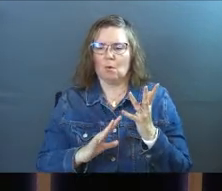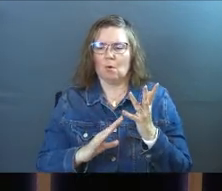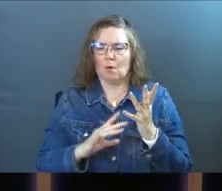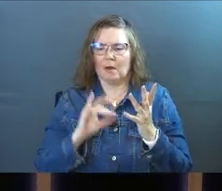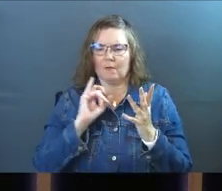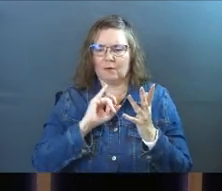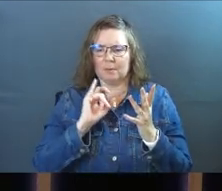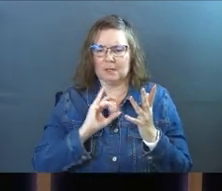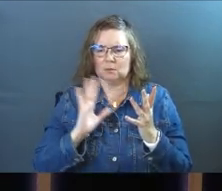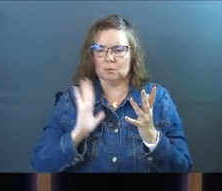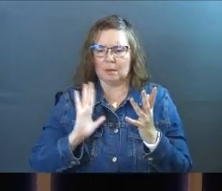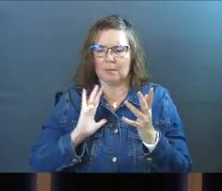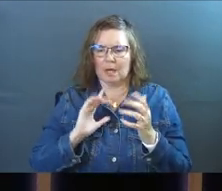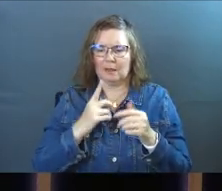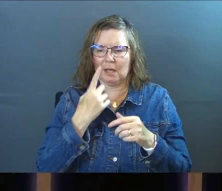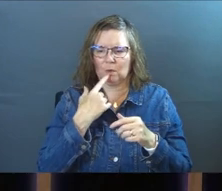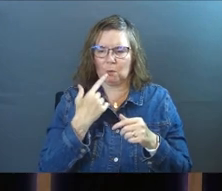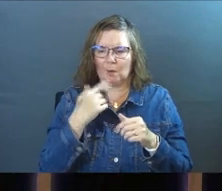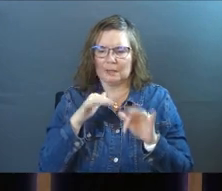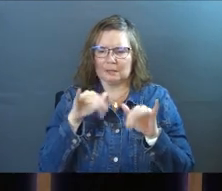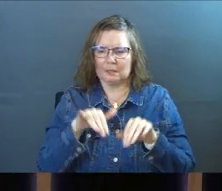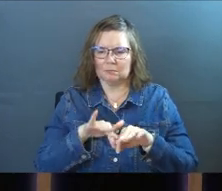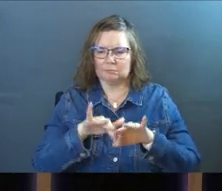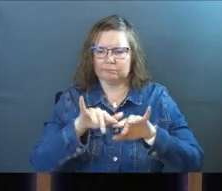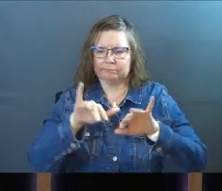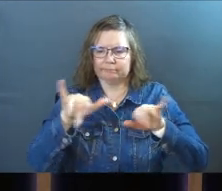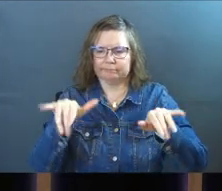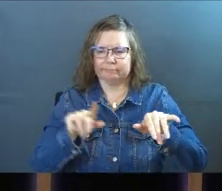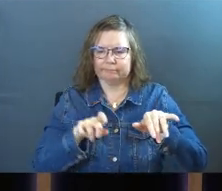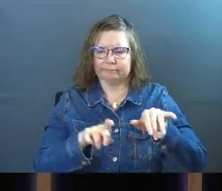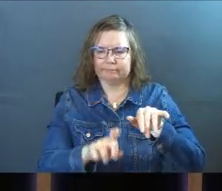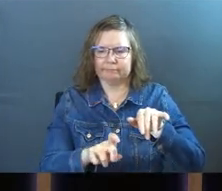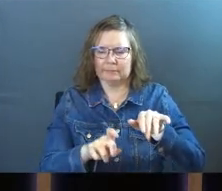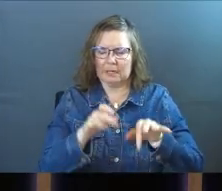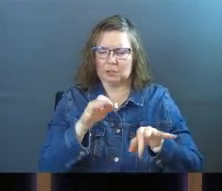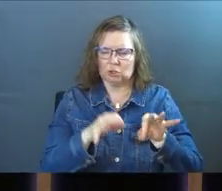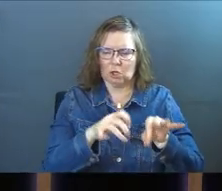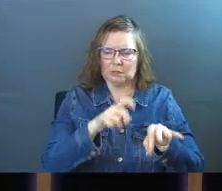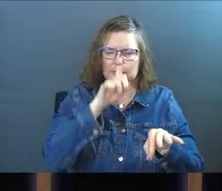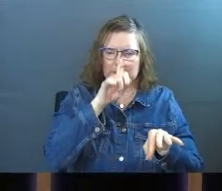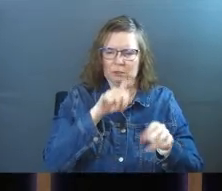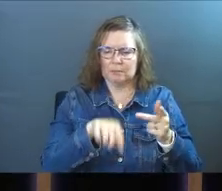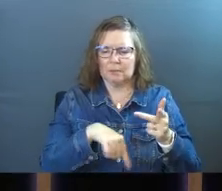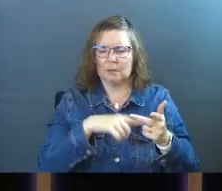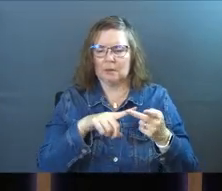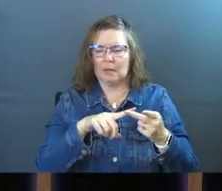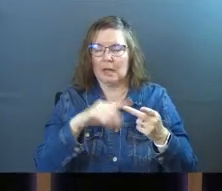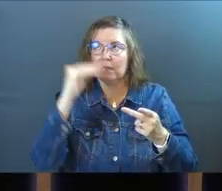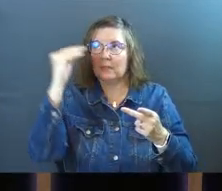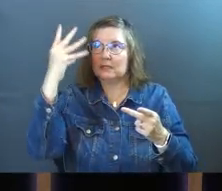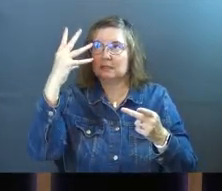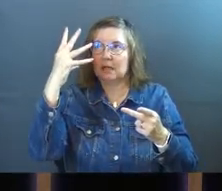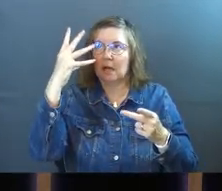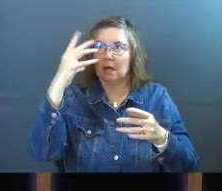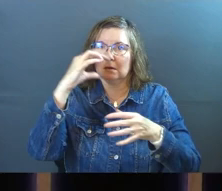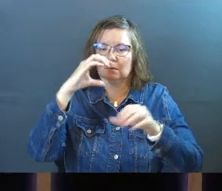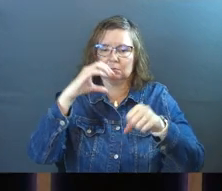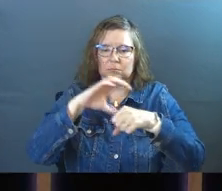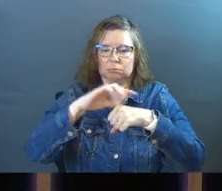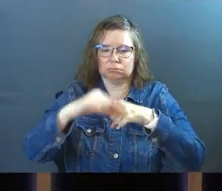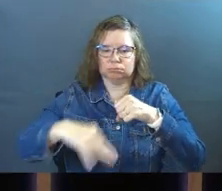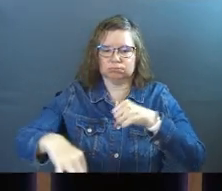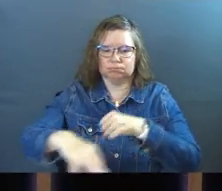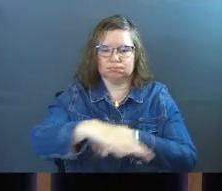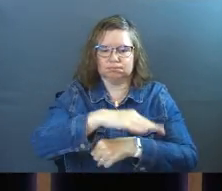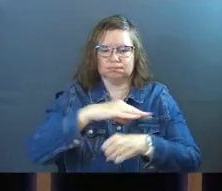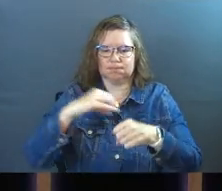past. And he starts talking about the Red Sea and the way that God judged Egypt. And he starts talking about the sun standing still with Joshua. And he talks about